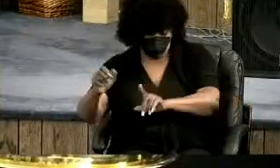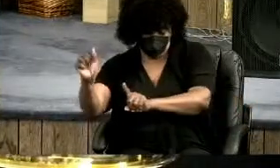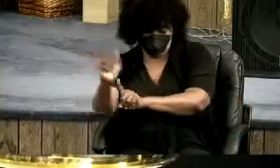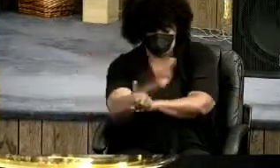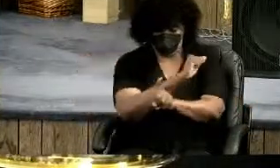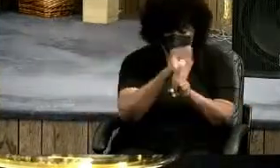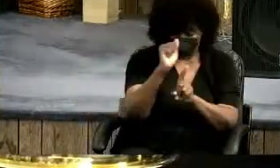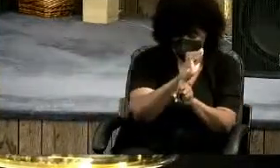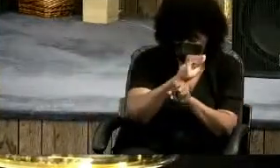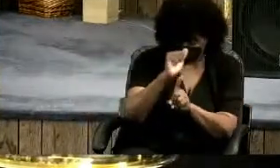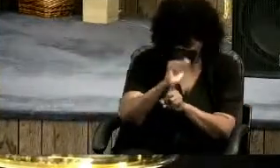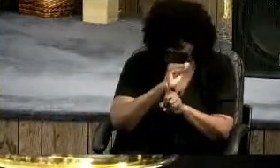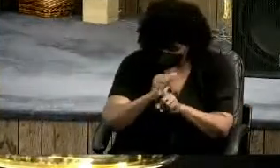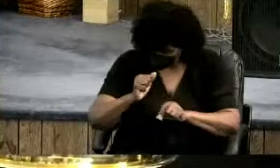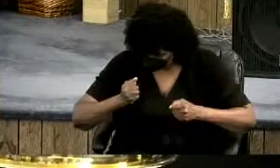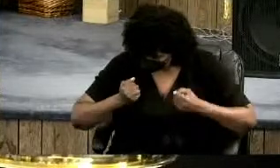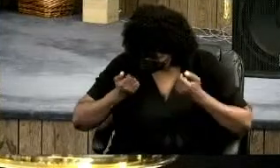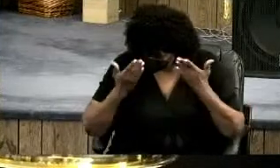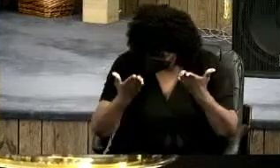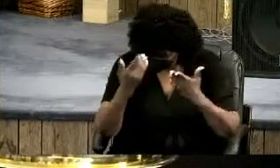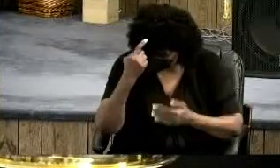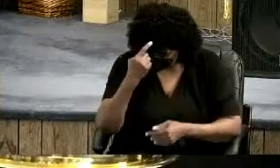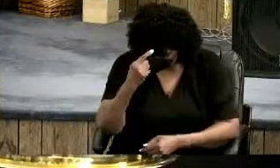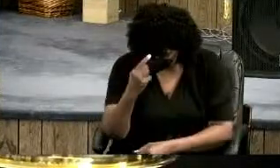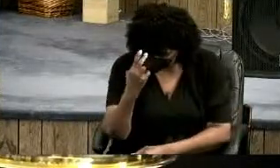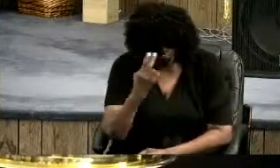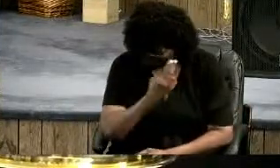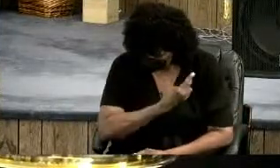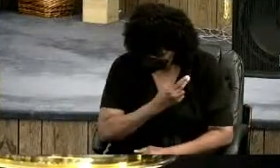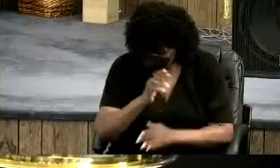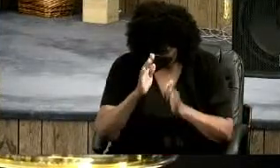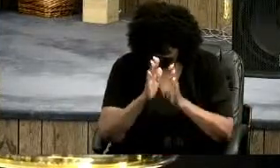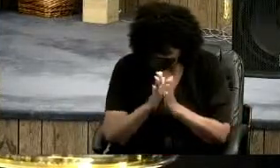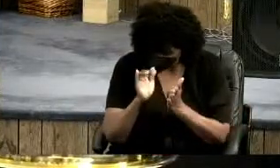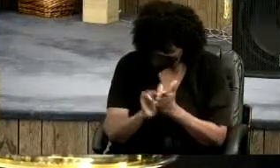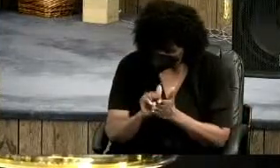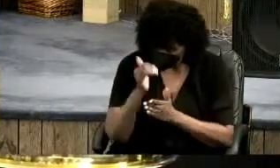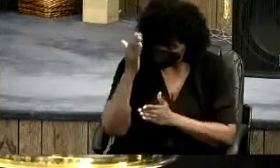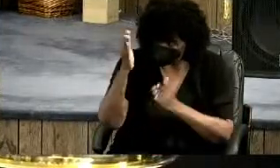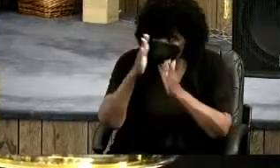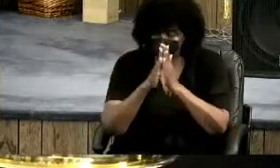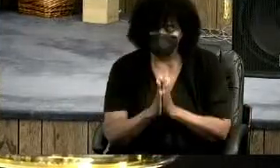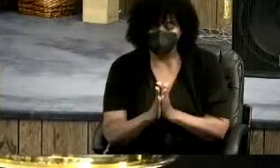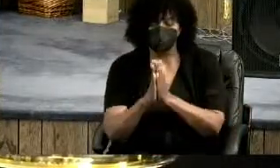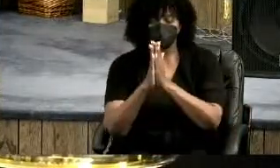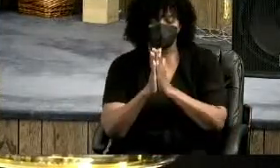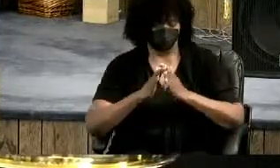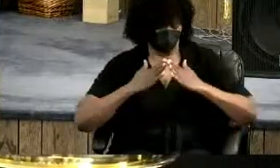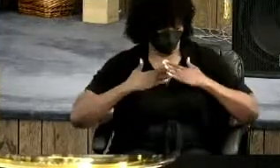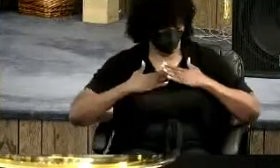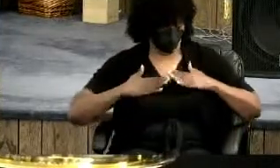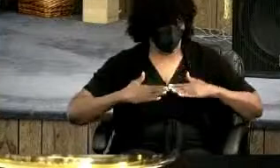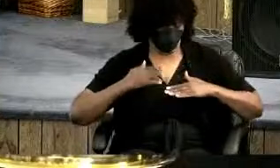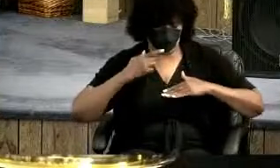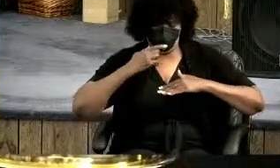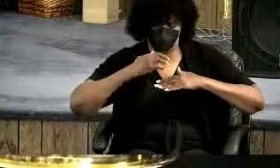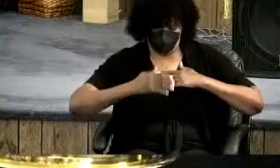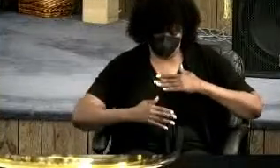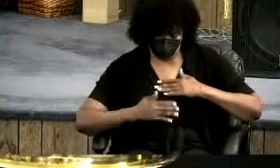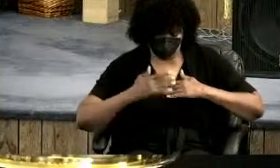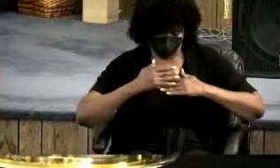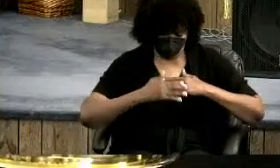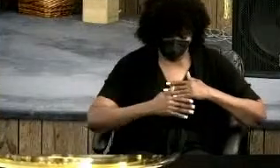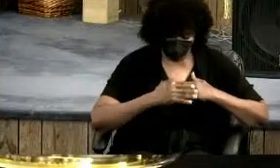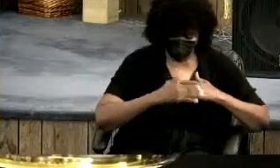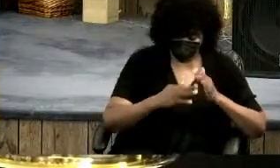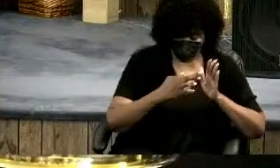and bruised and sacrificed for us. Lord, we pray that you would bless the body, bless the blood that has been used